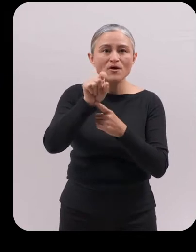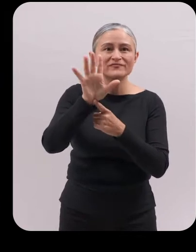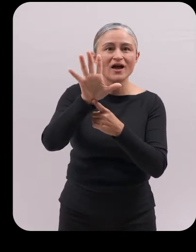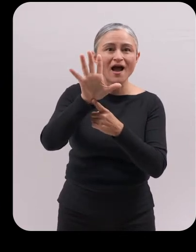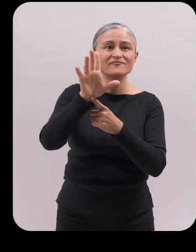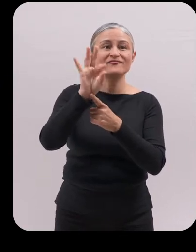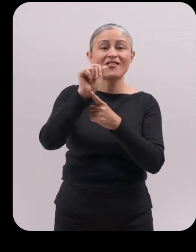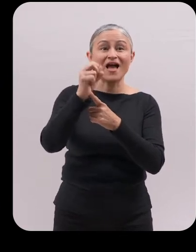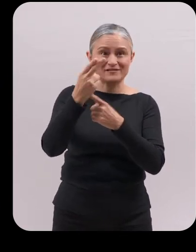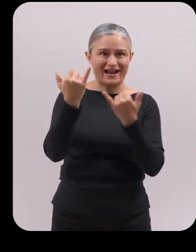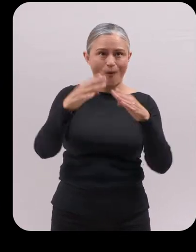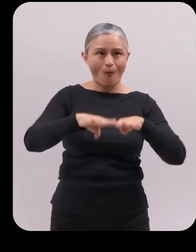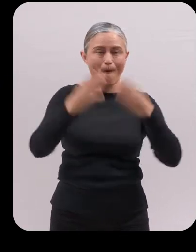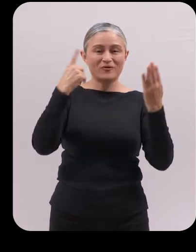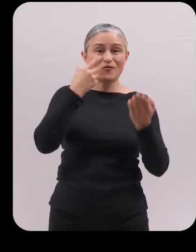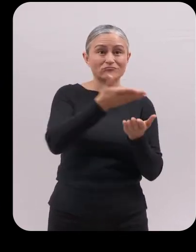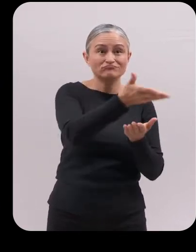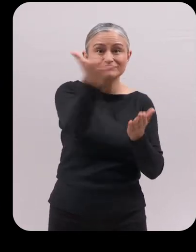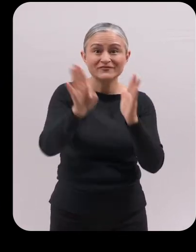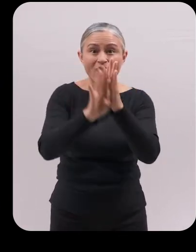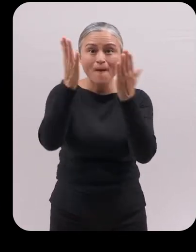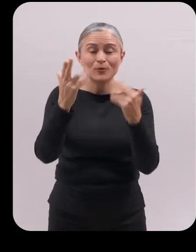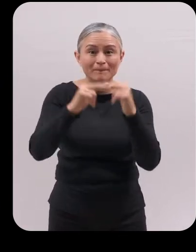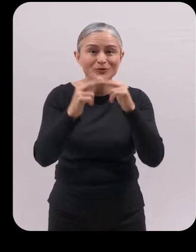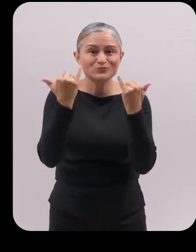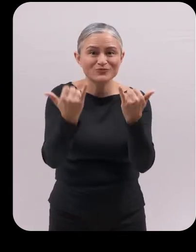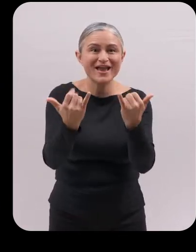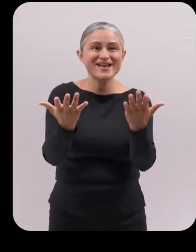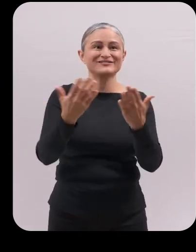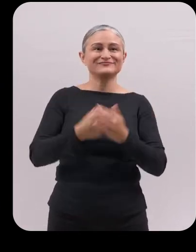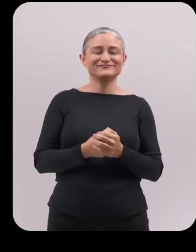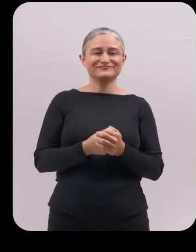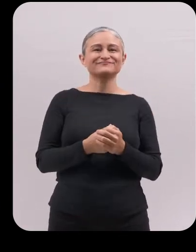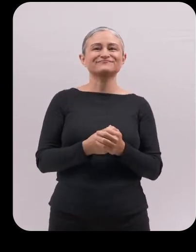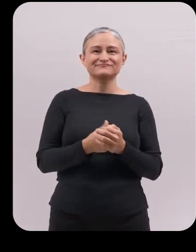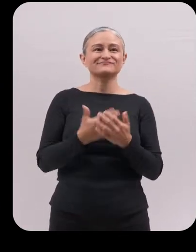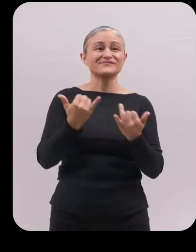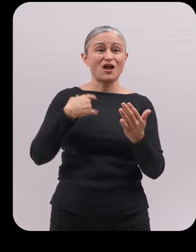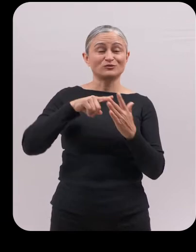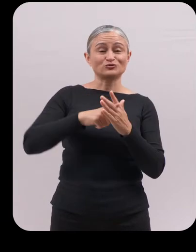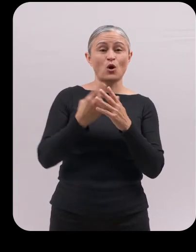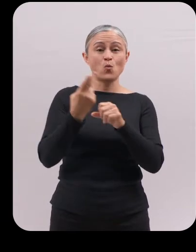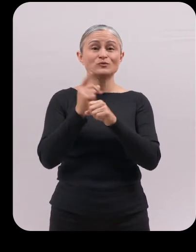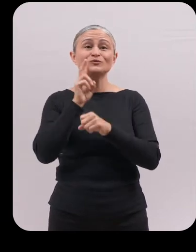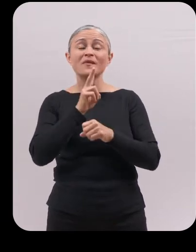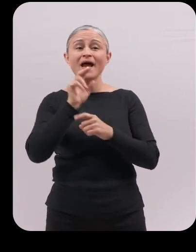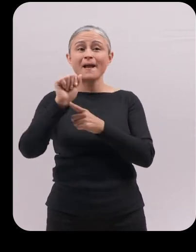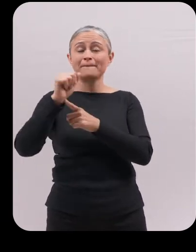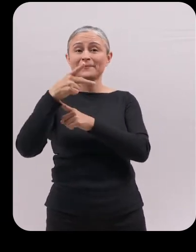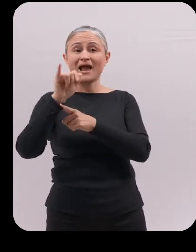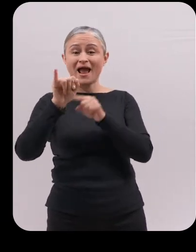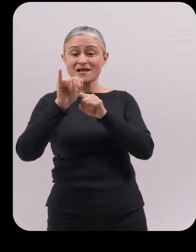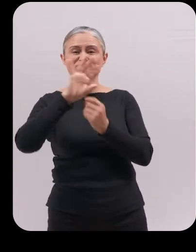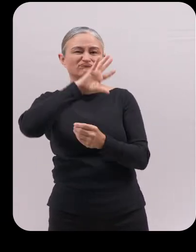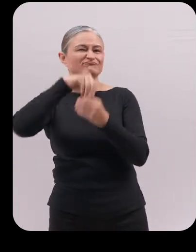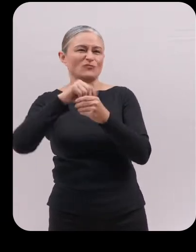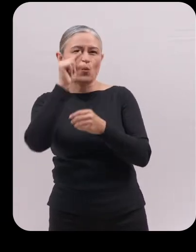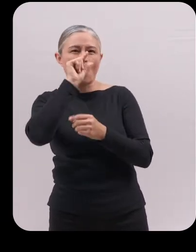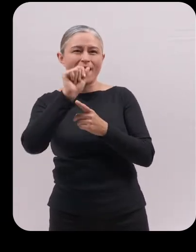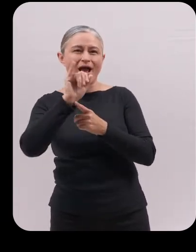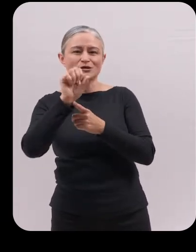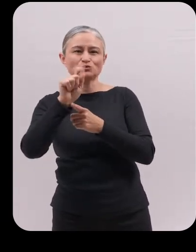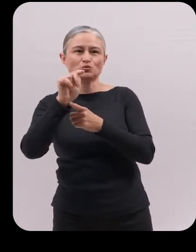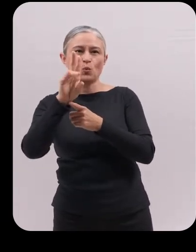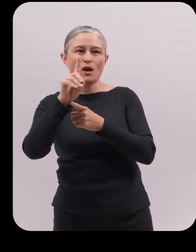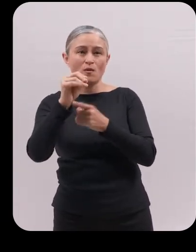officially open to all developers to start building with today. You can get started using the Gemini API in Google AI Studio, which